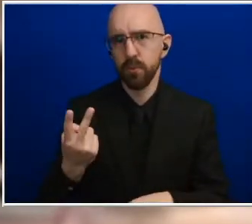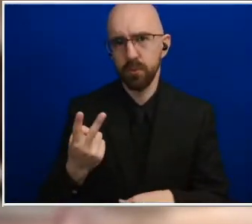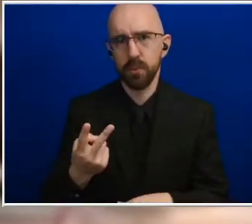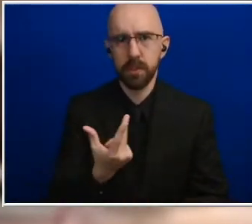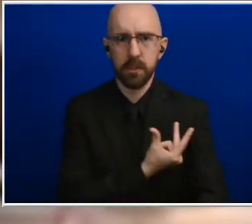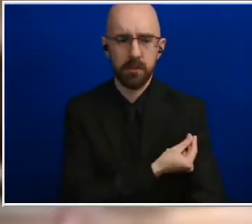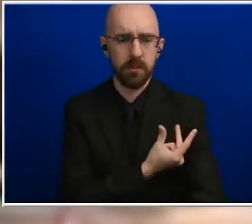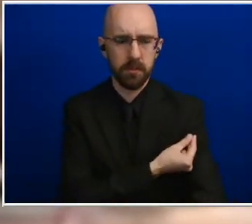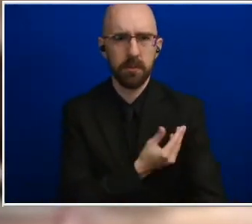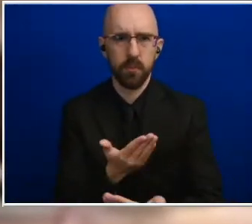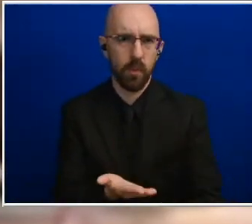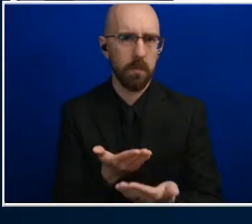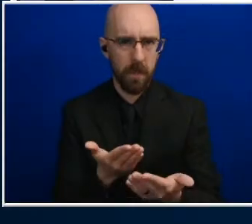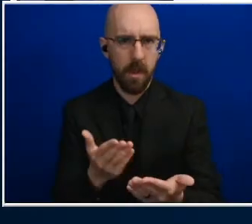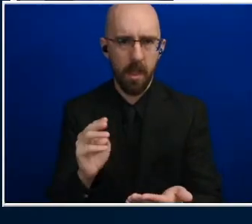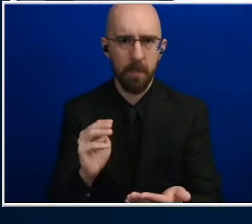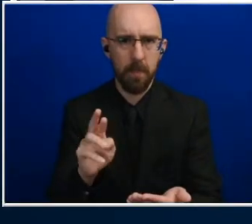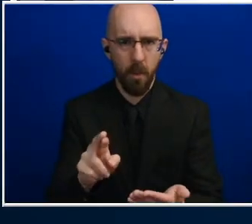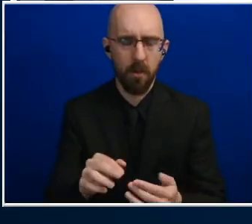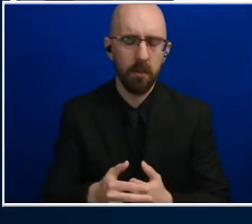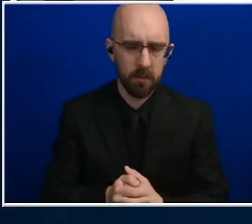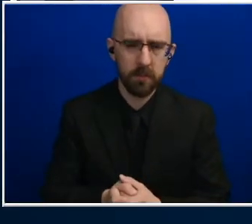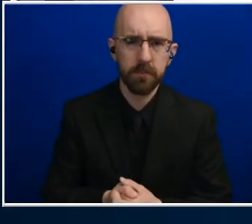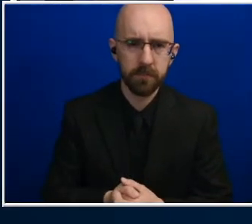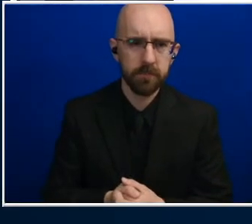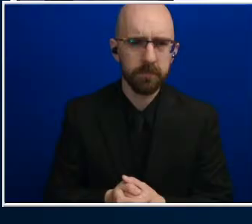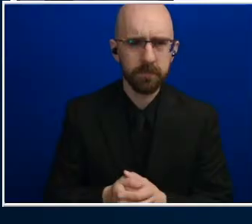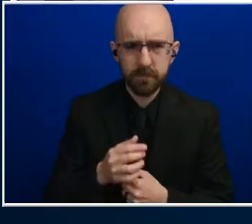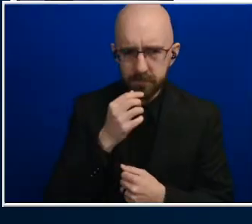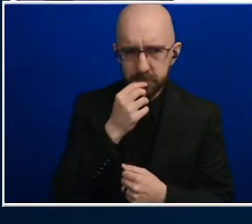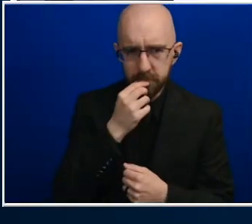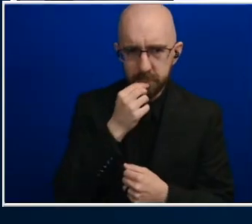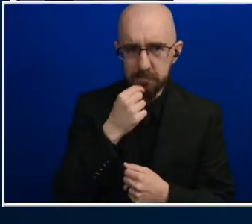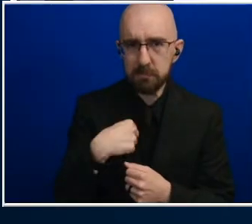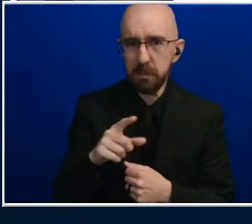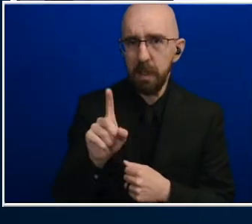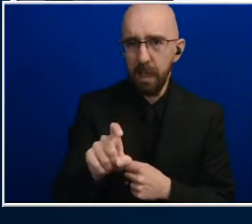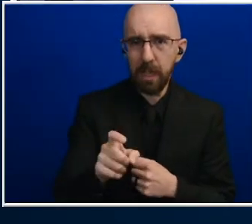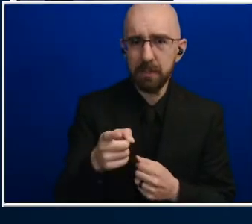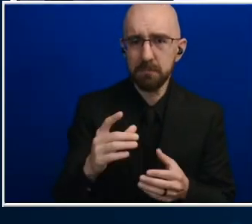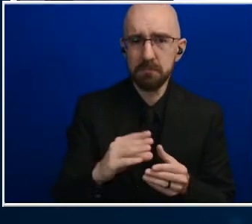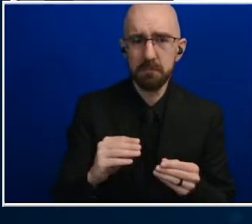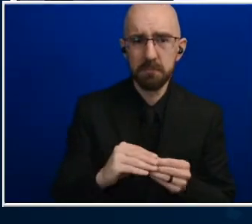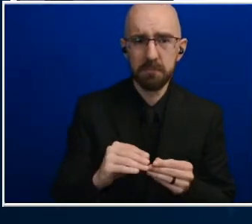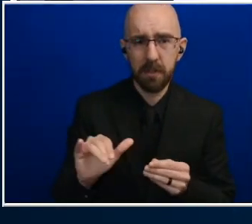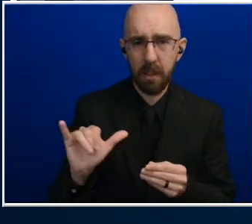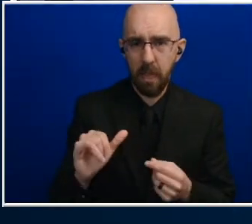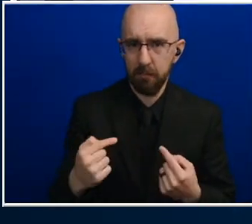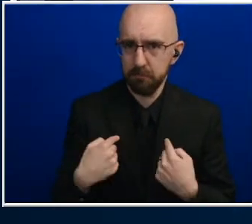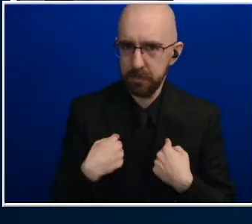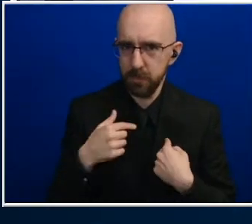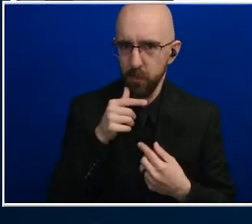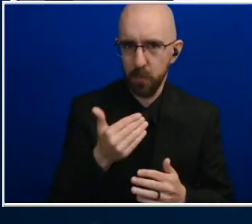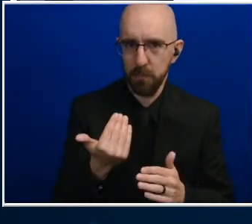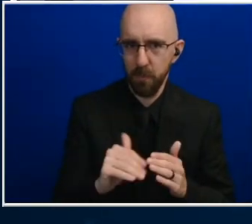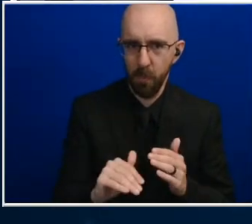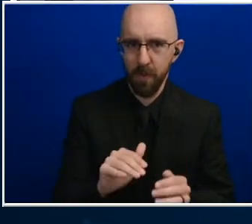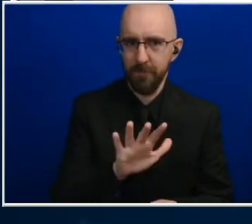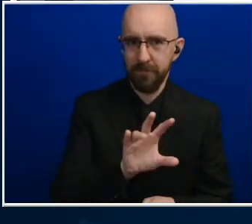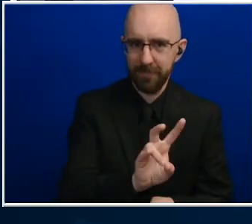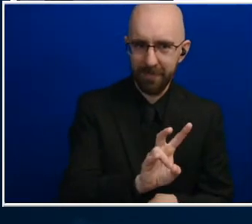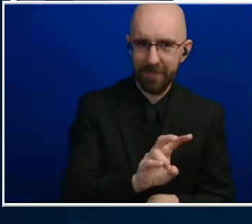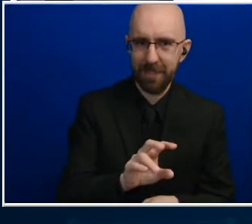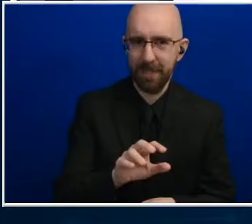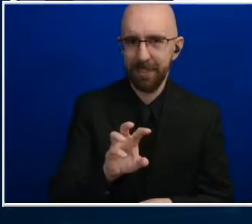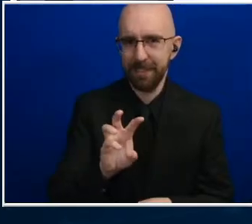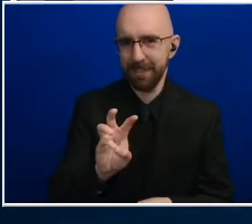MMR vaccine. So if he's... So what do we, can I just ask real quick, what do you say to the people like me who are born between 57 and